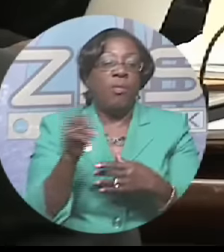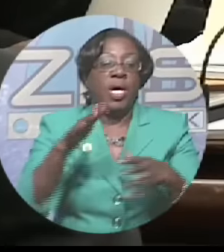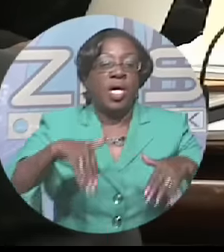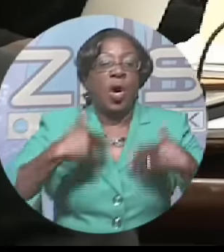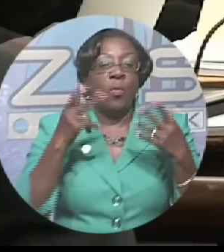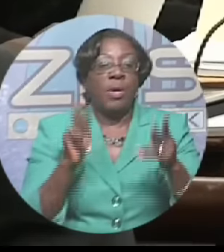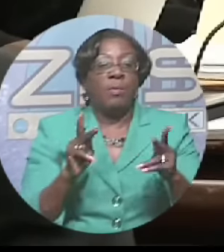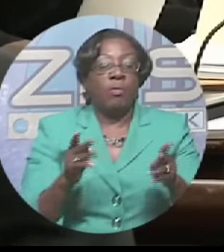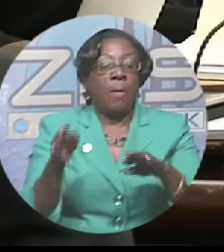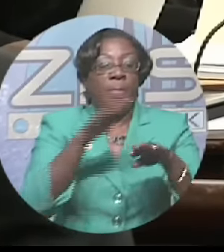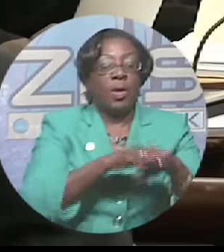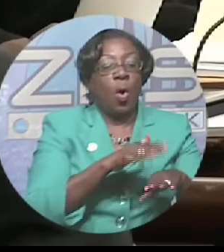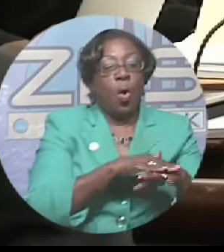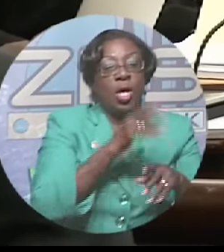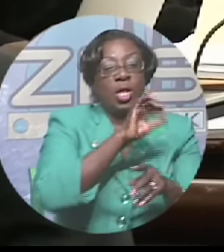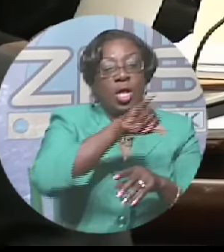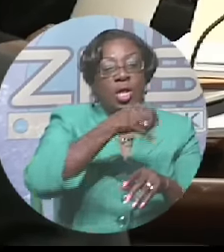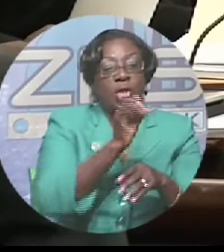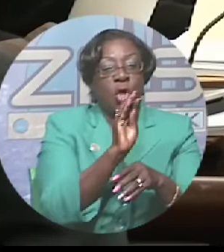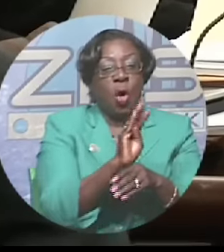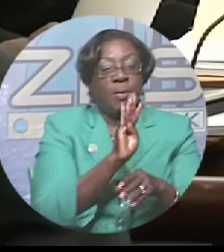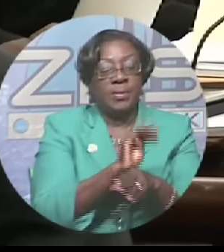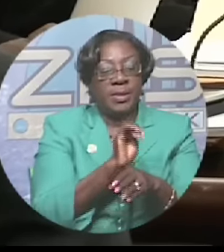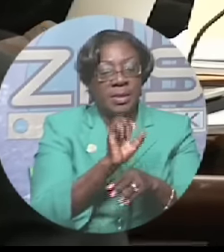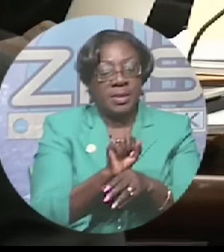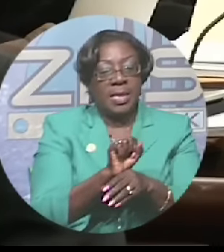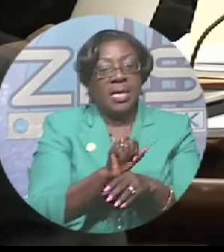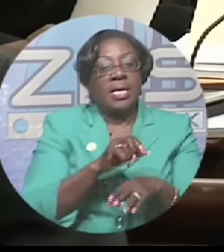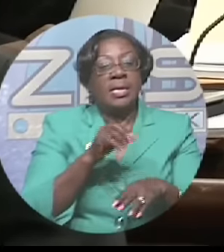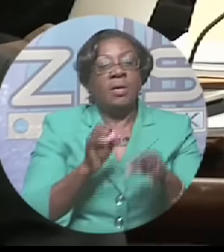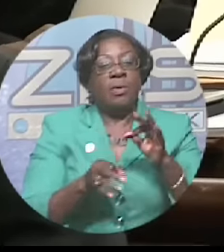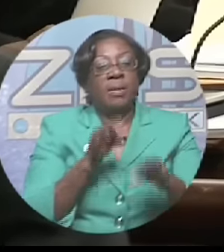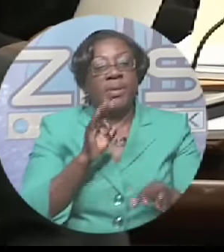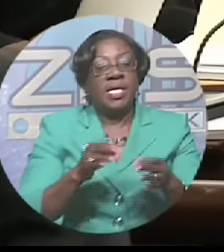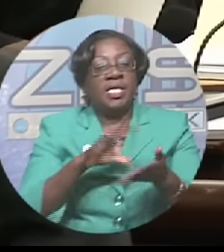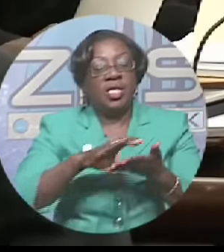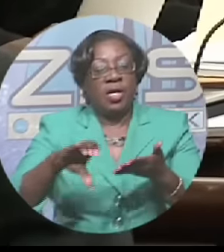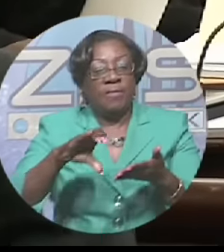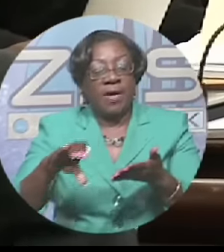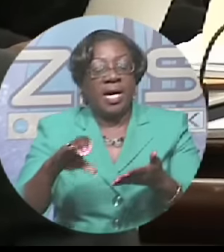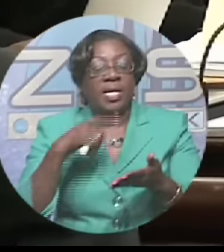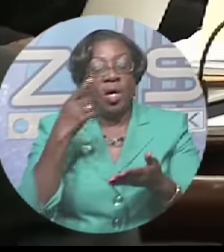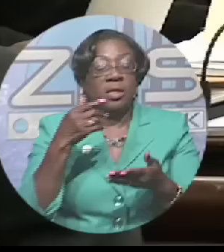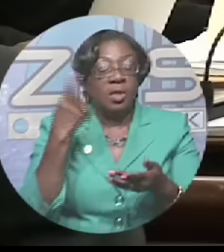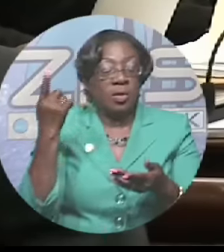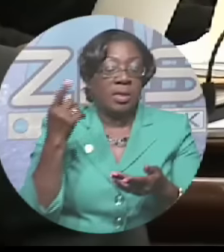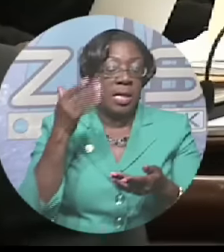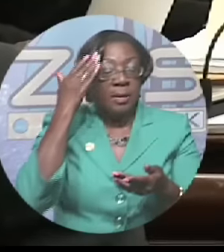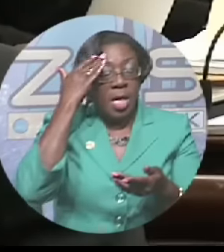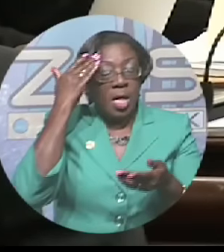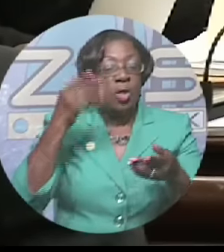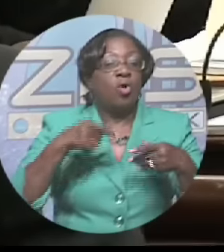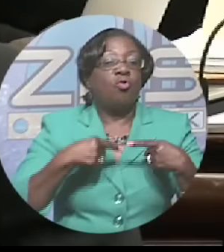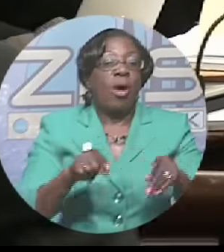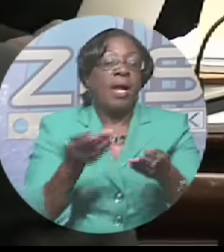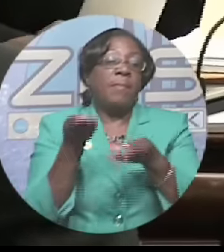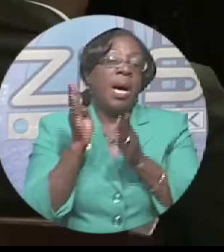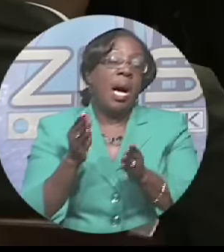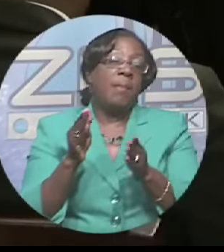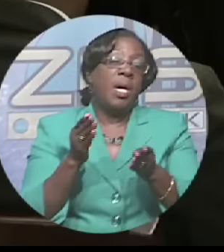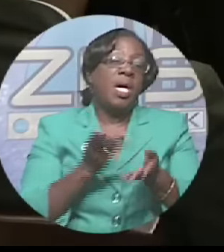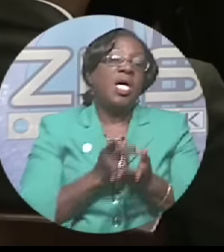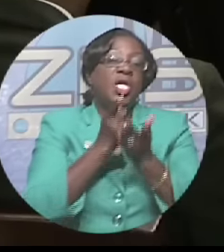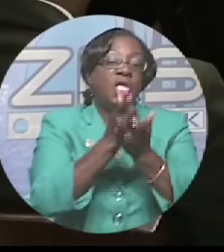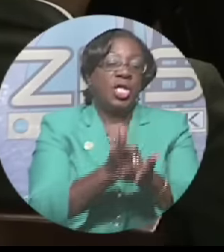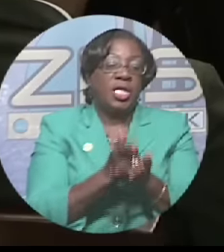were simply placed on jobs. Christie explained that they will be certified. He also noted that the Grand Bahama Shipyard will play a major